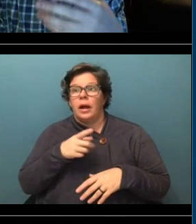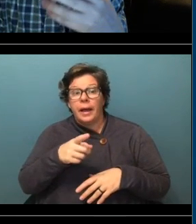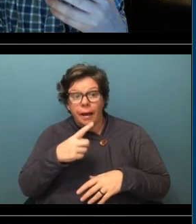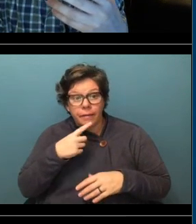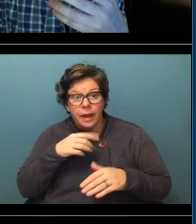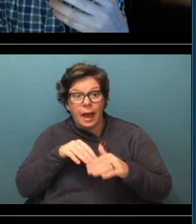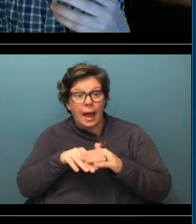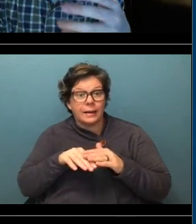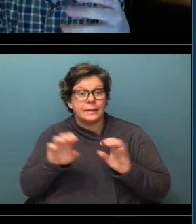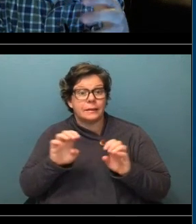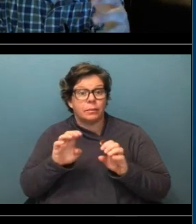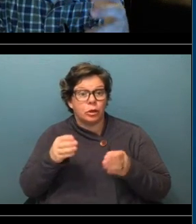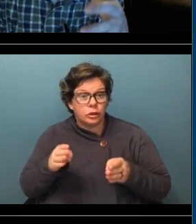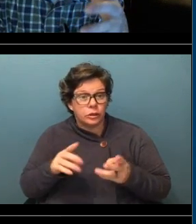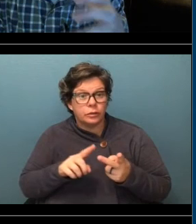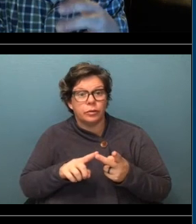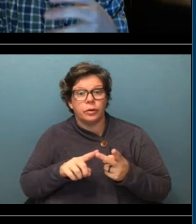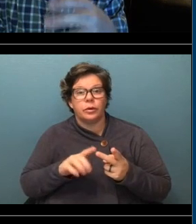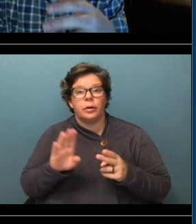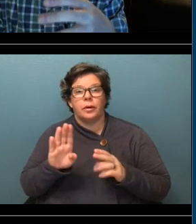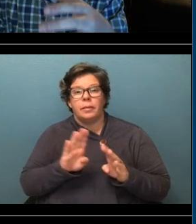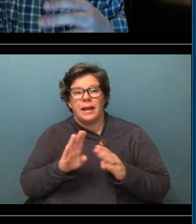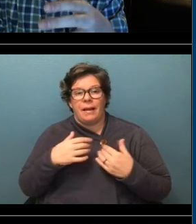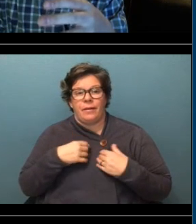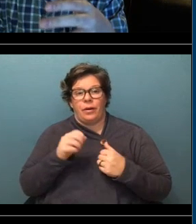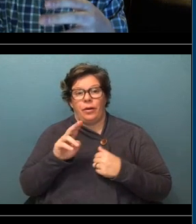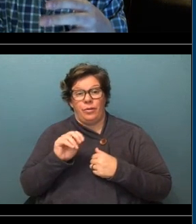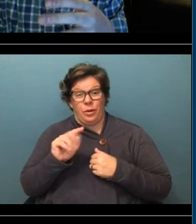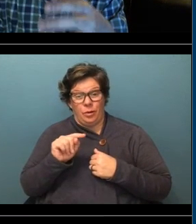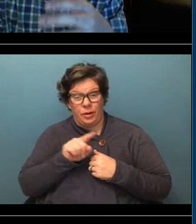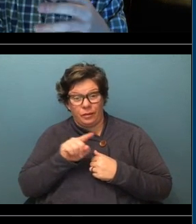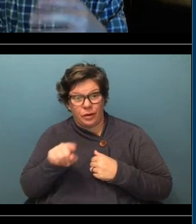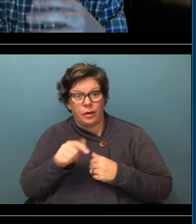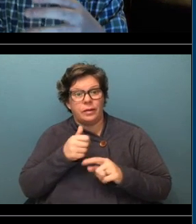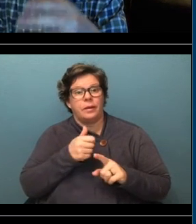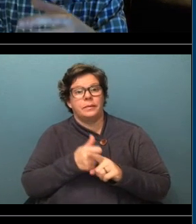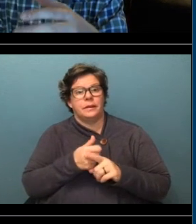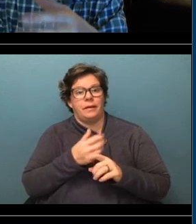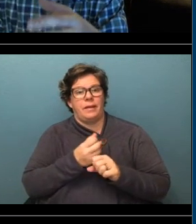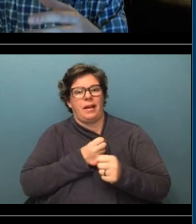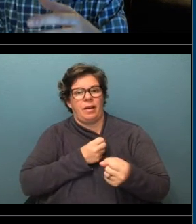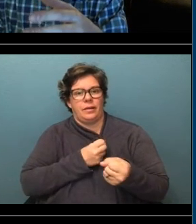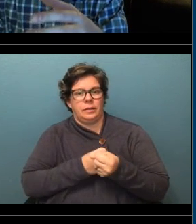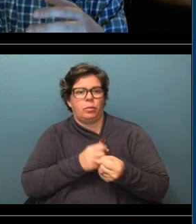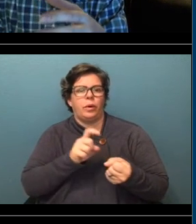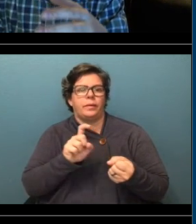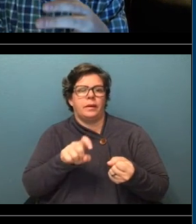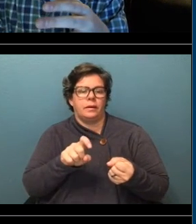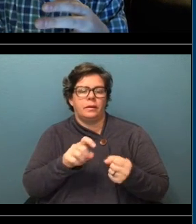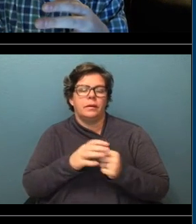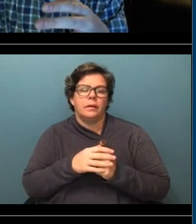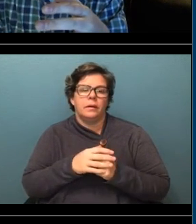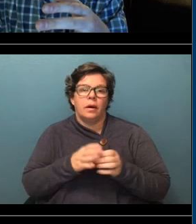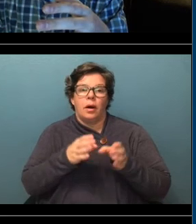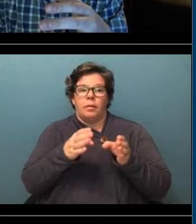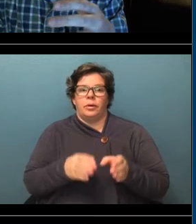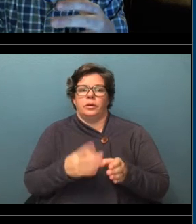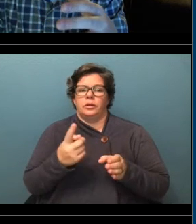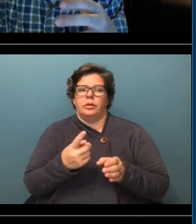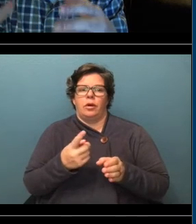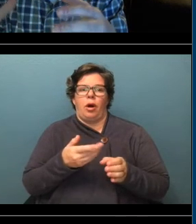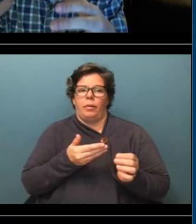unit, just to really track and make sure that they are receiving the support that they need. And an individual is always welcome